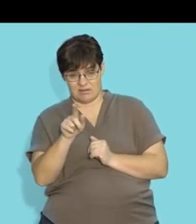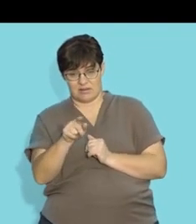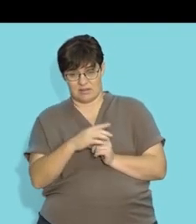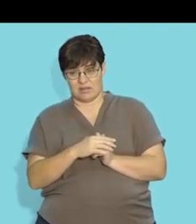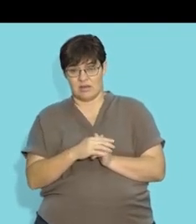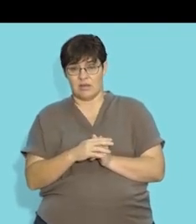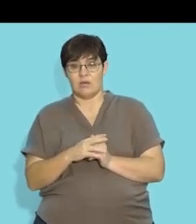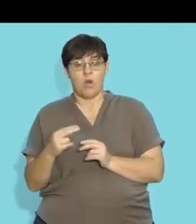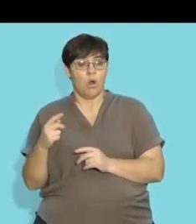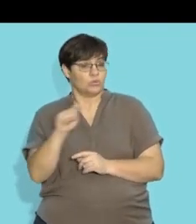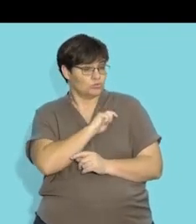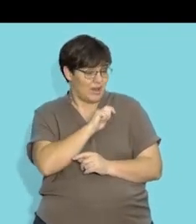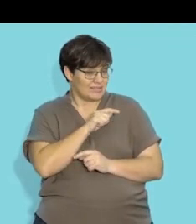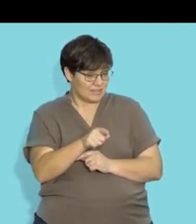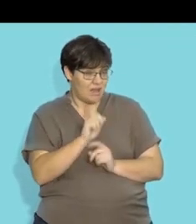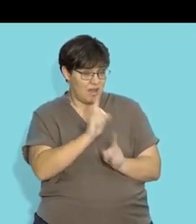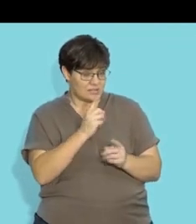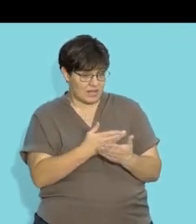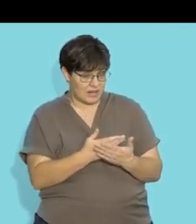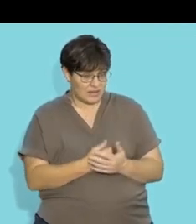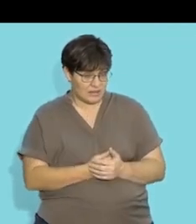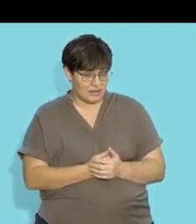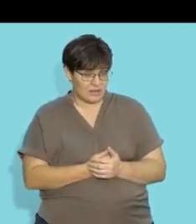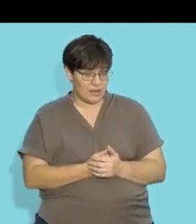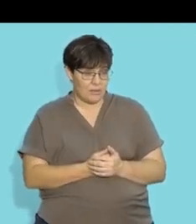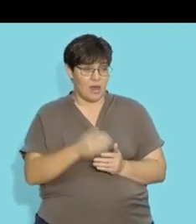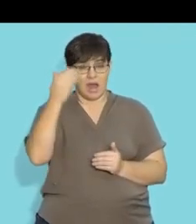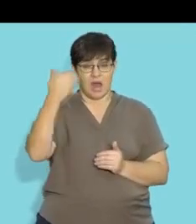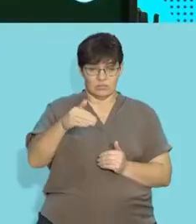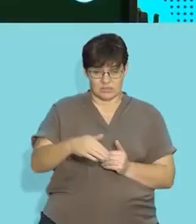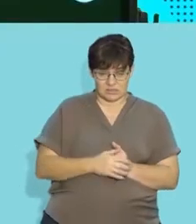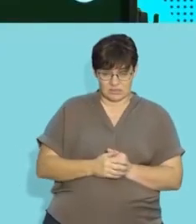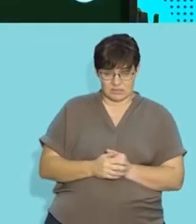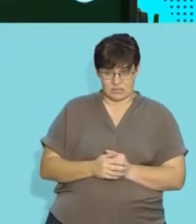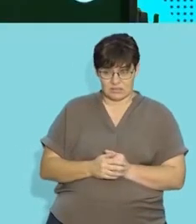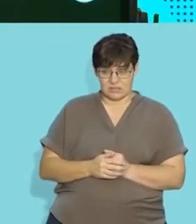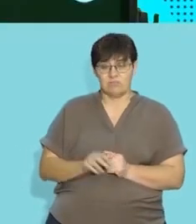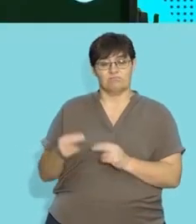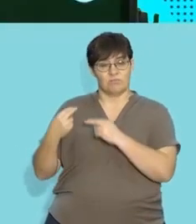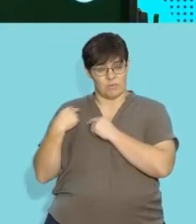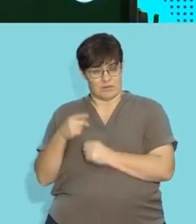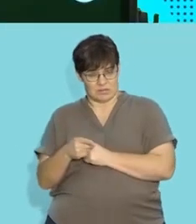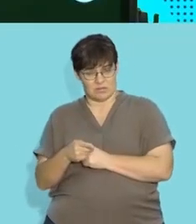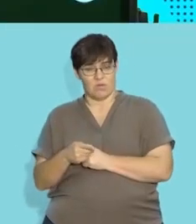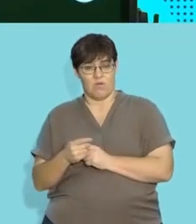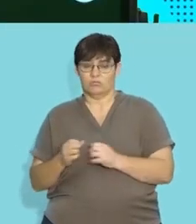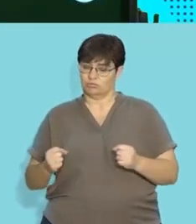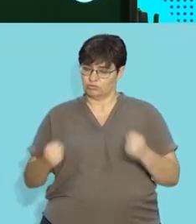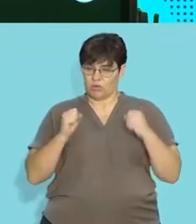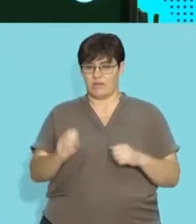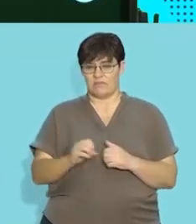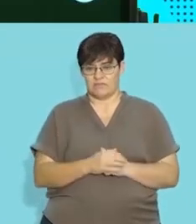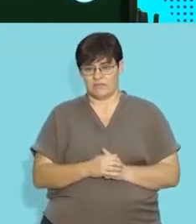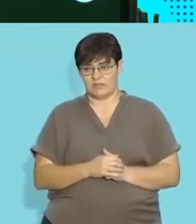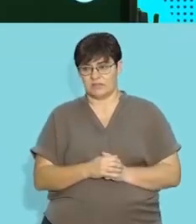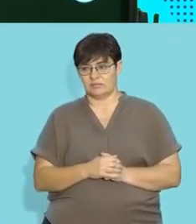there, the reliability of the answer is really good, but outside, the reliability is not that